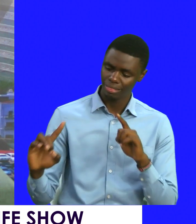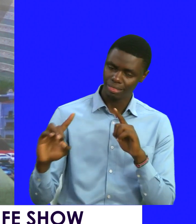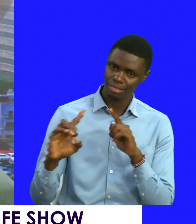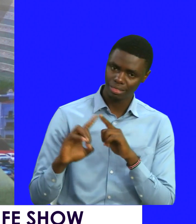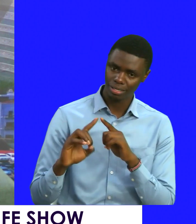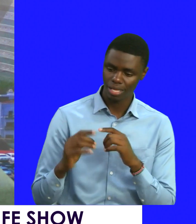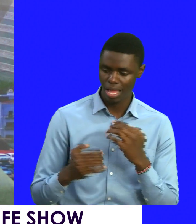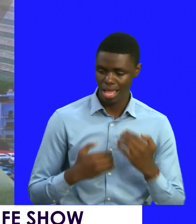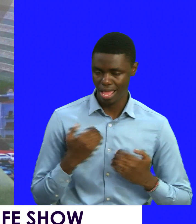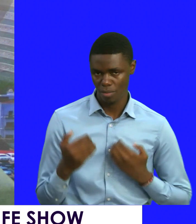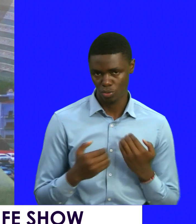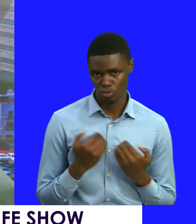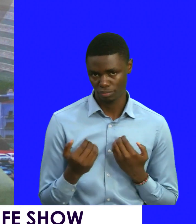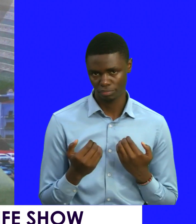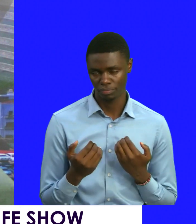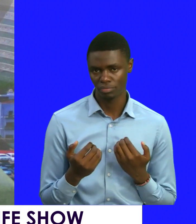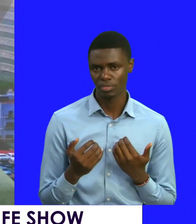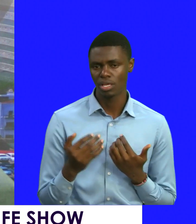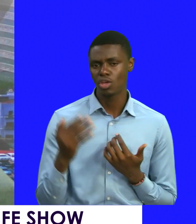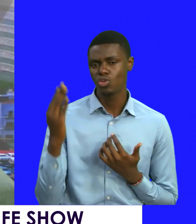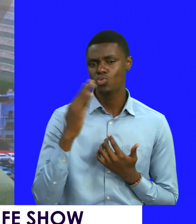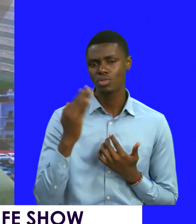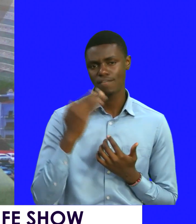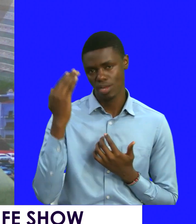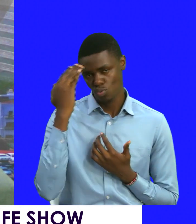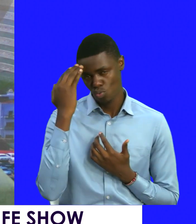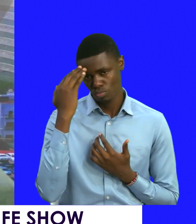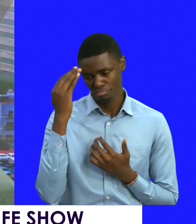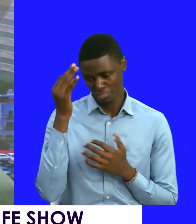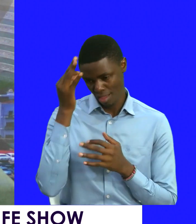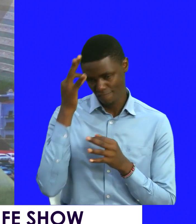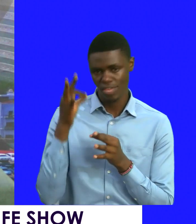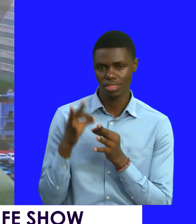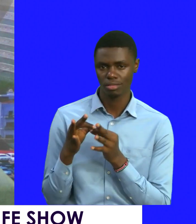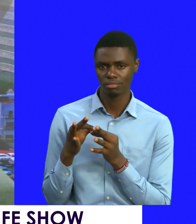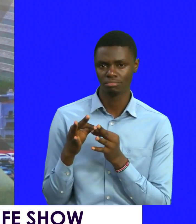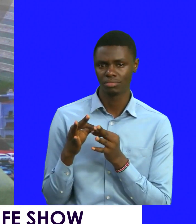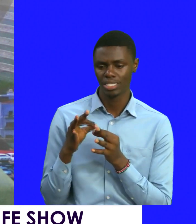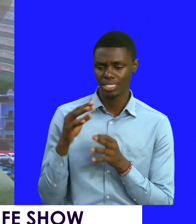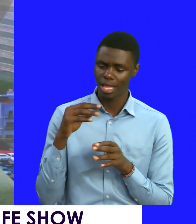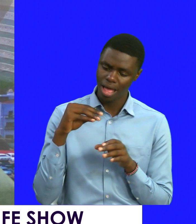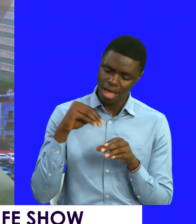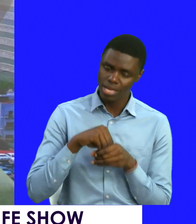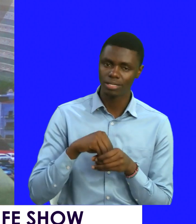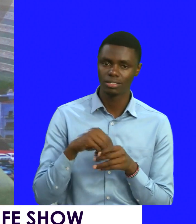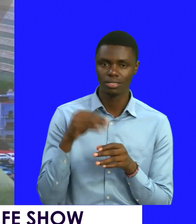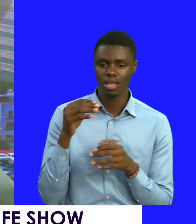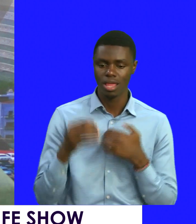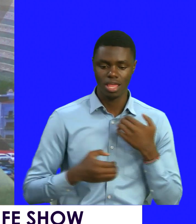emotions. You never realize that faith is in your emotions.